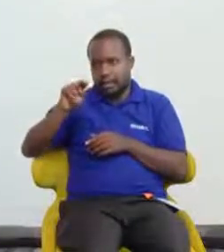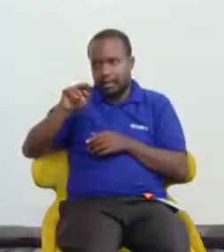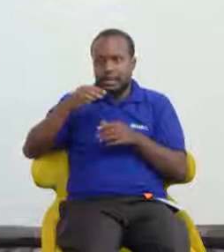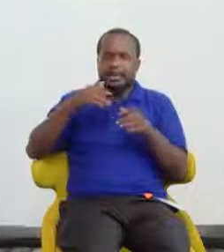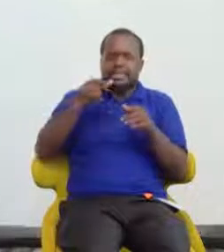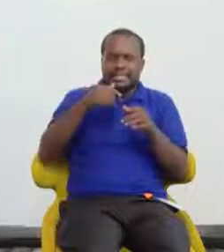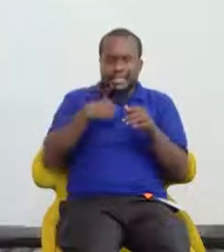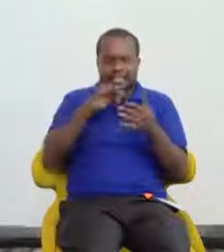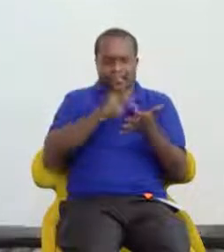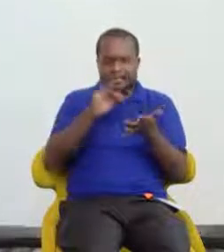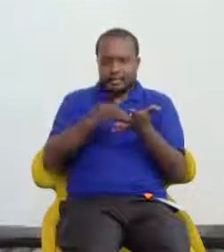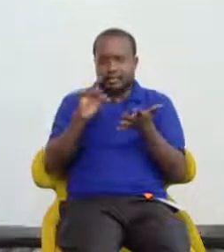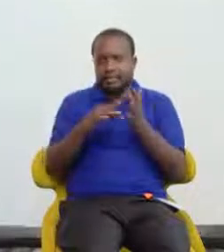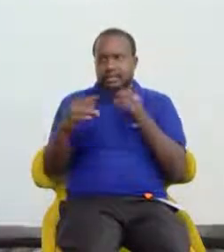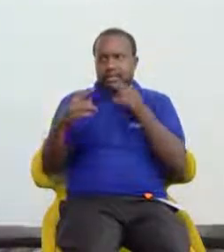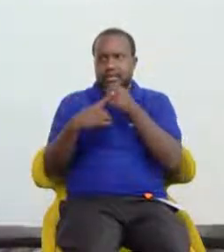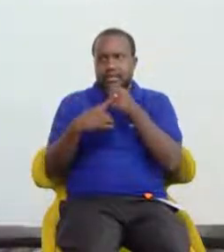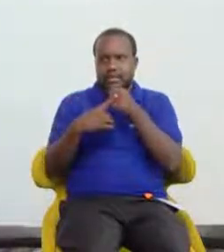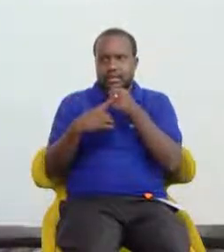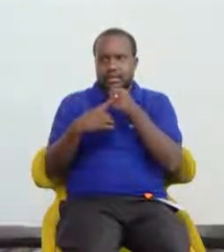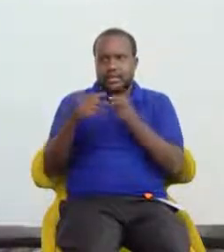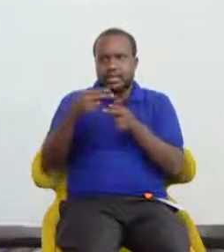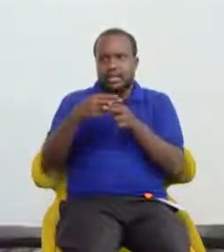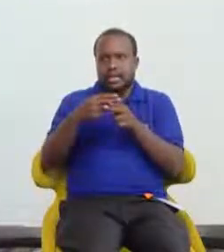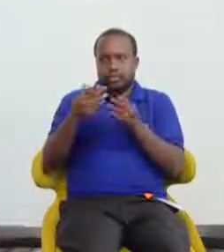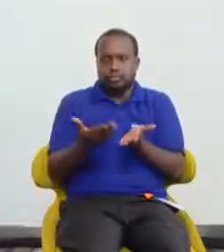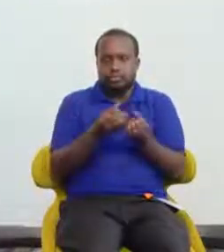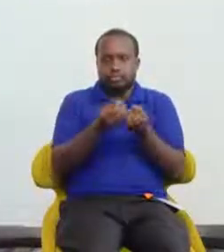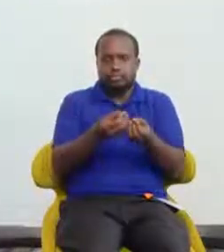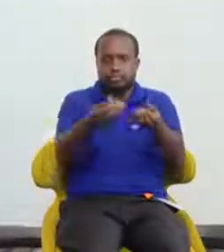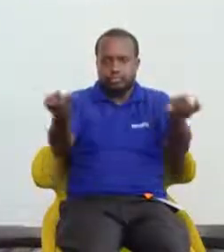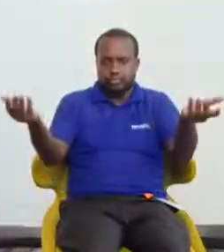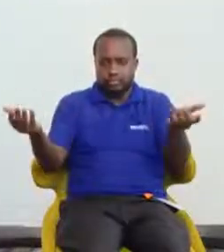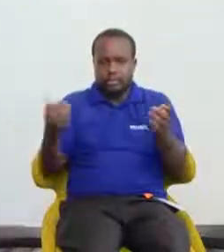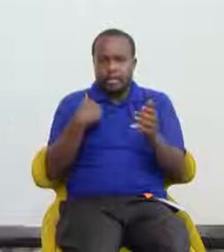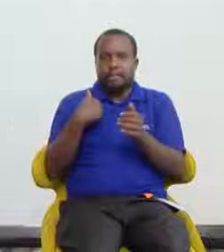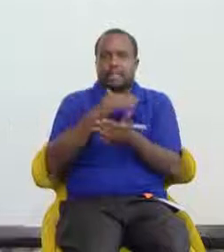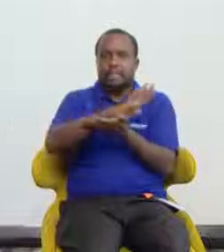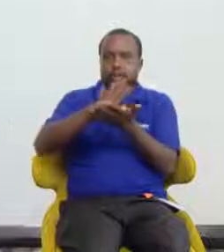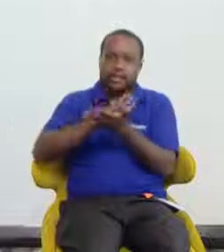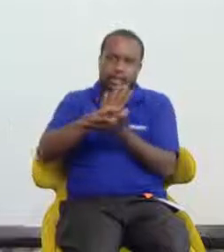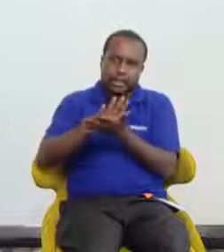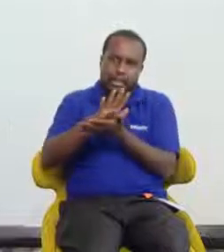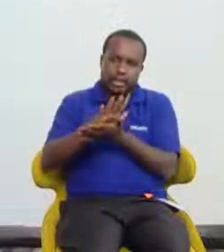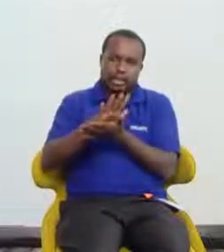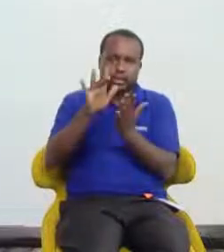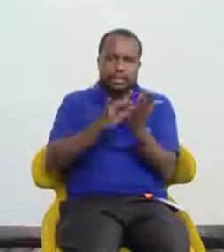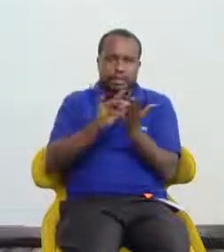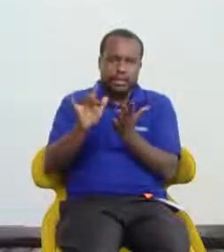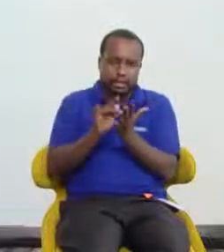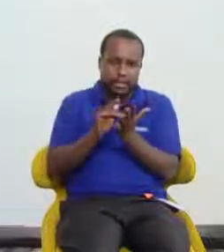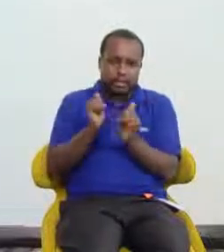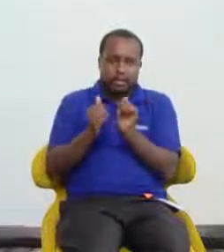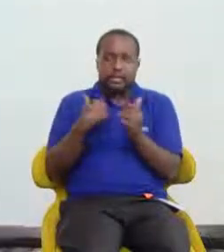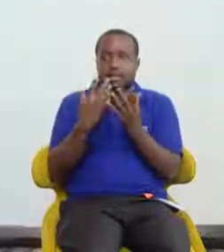gadget that we are thinking of bringing, and soon we'll be able to provide this. There is also a tactile tablet, which has